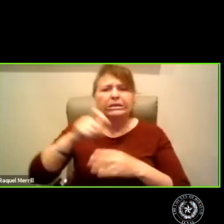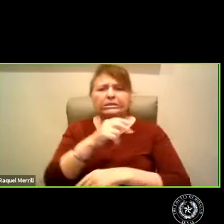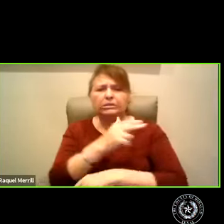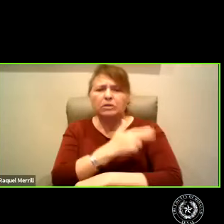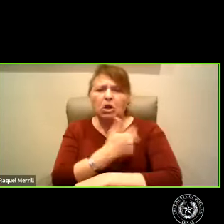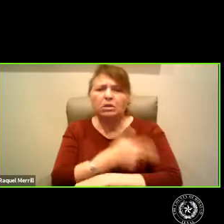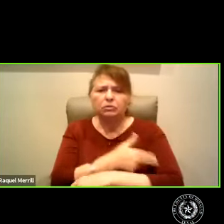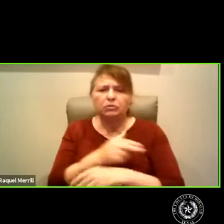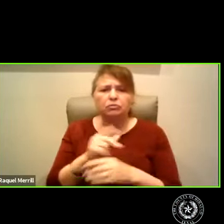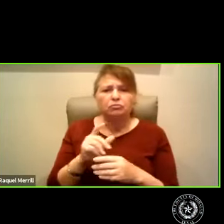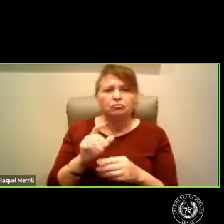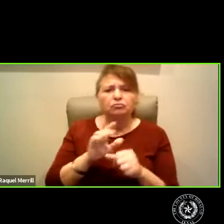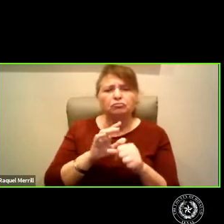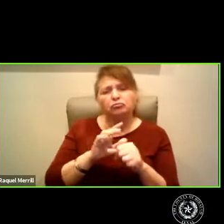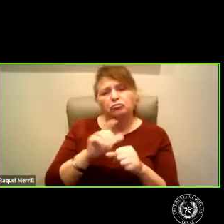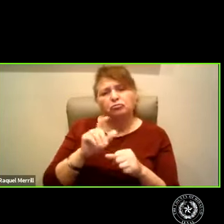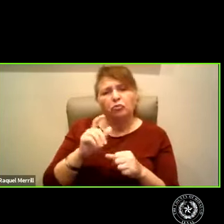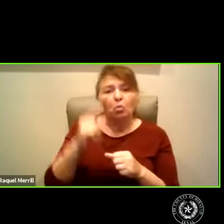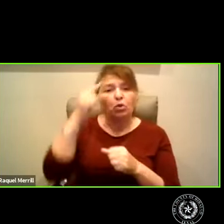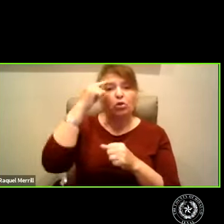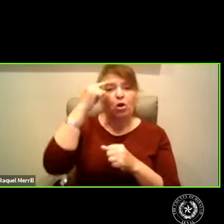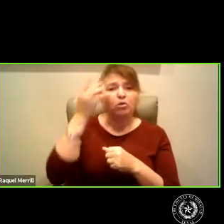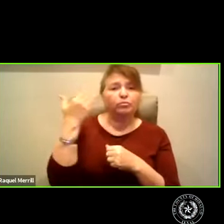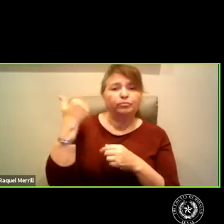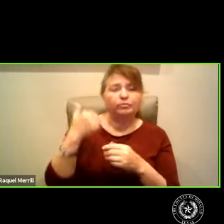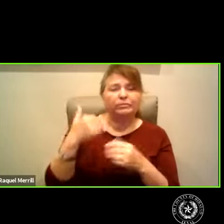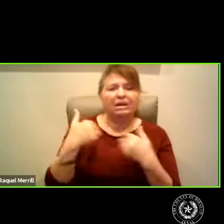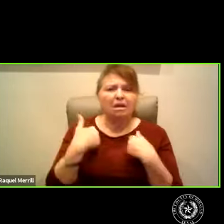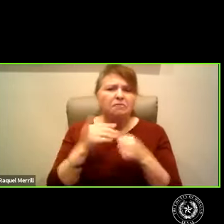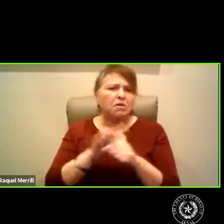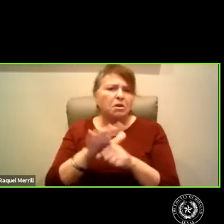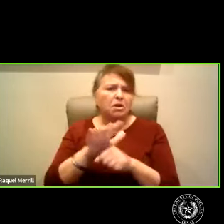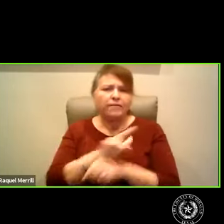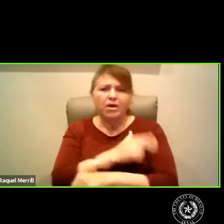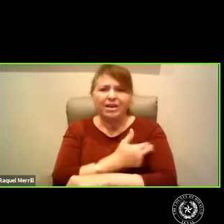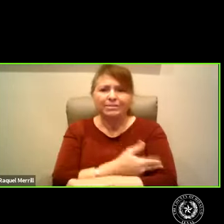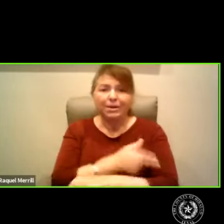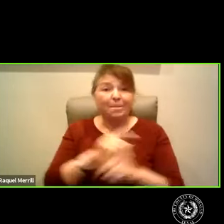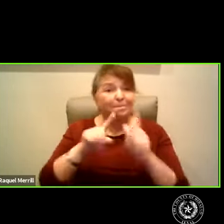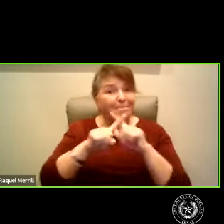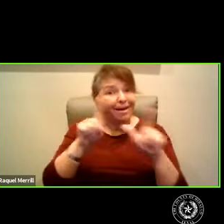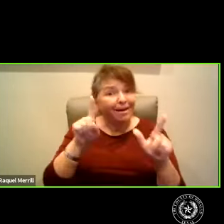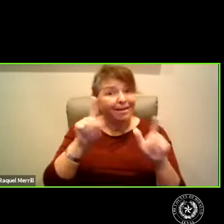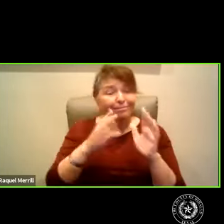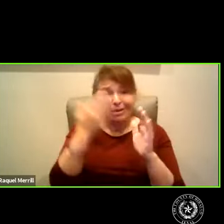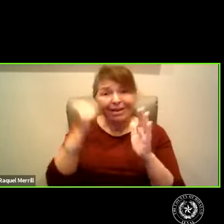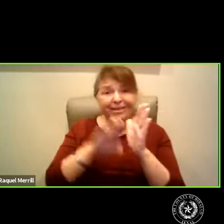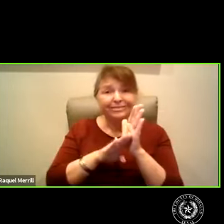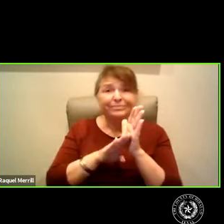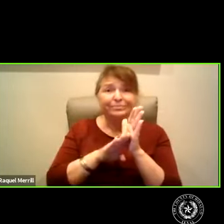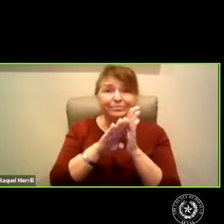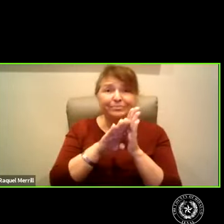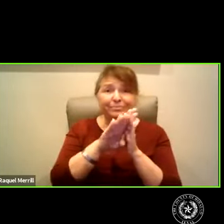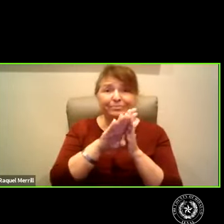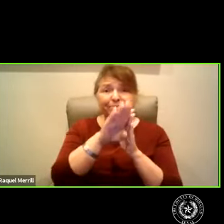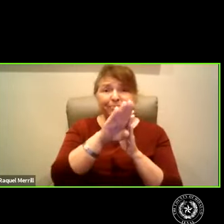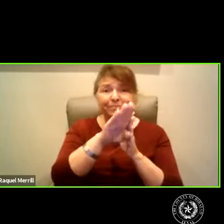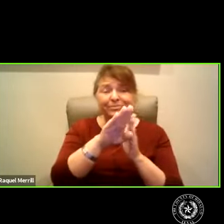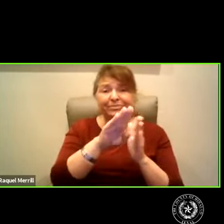County. And here in recent times, the escalation, as you can see by late